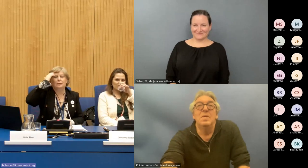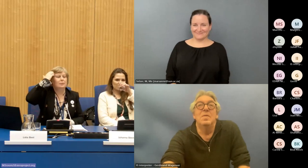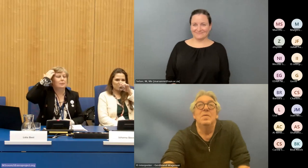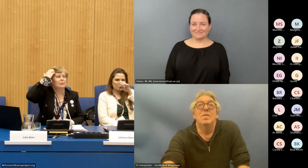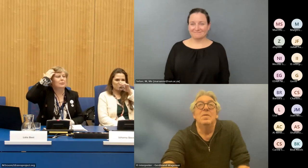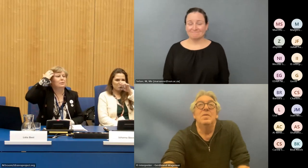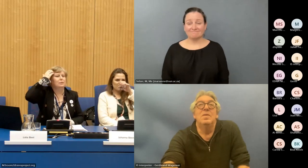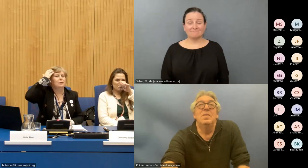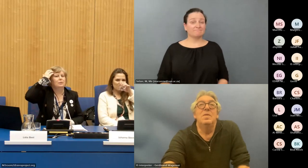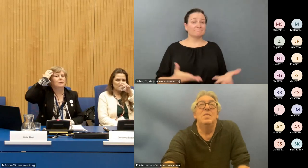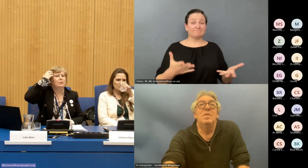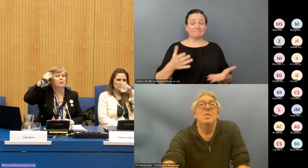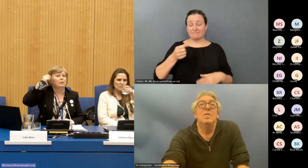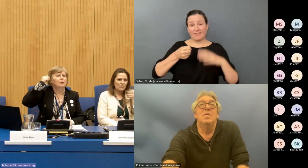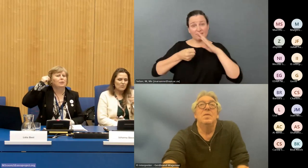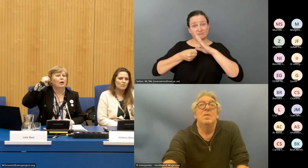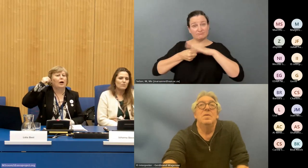mic?